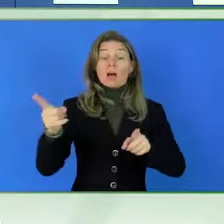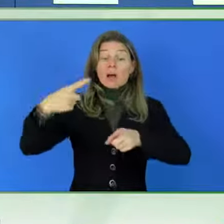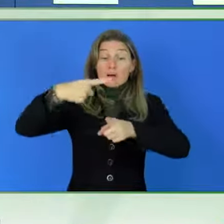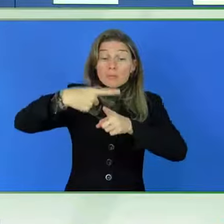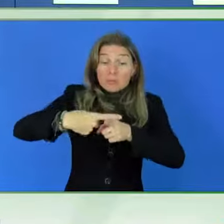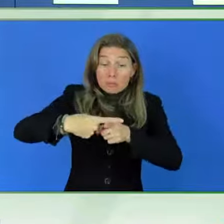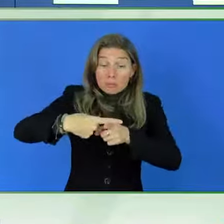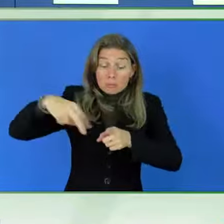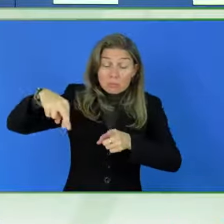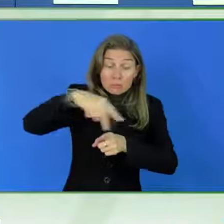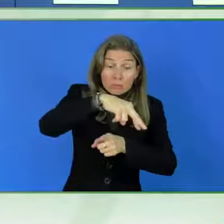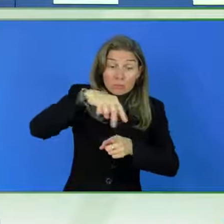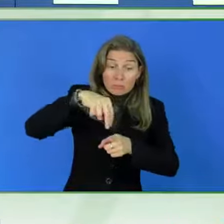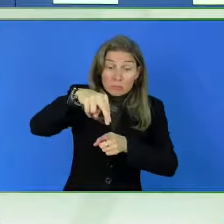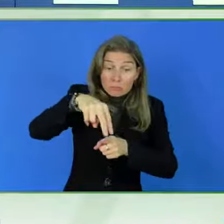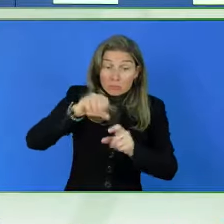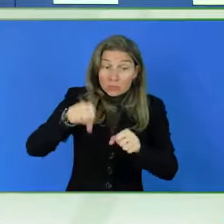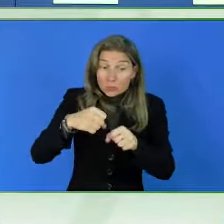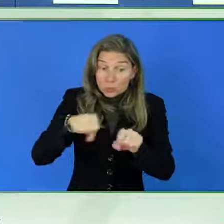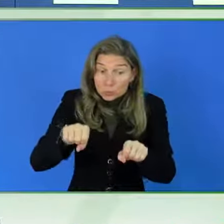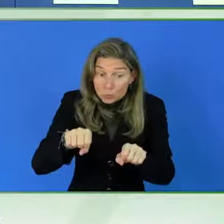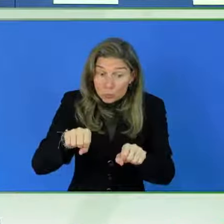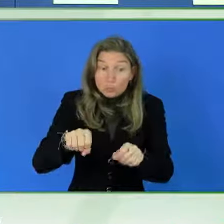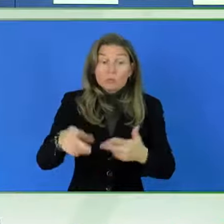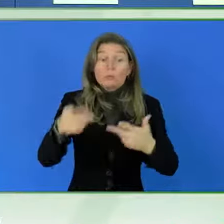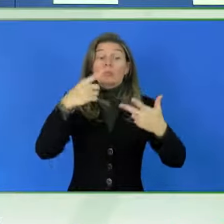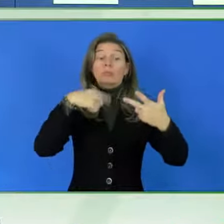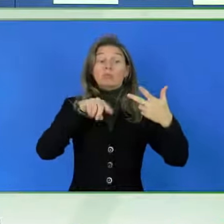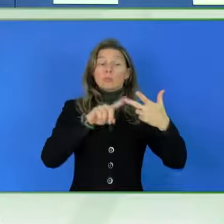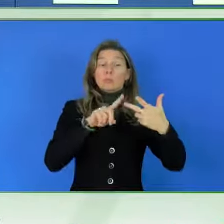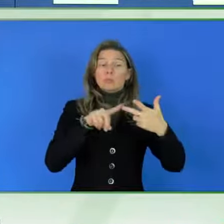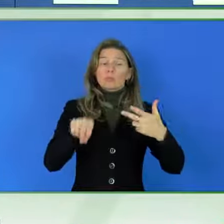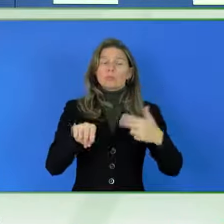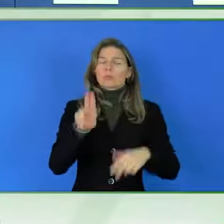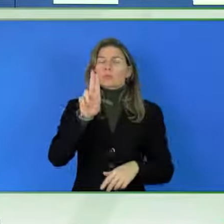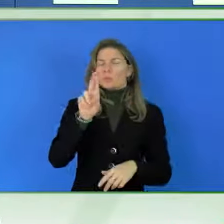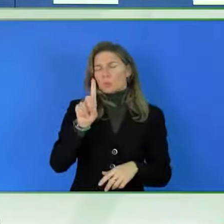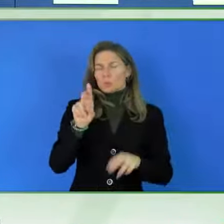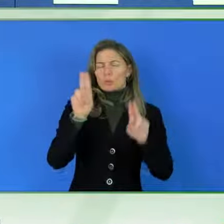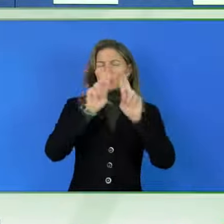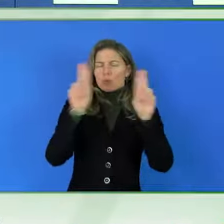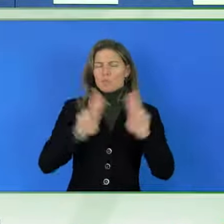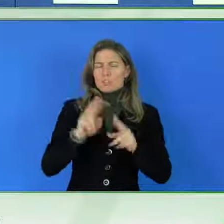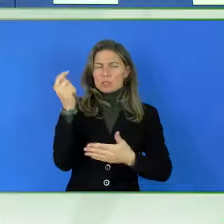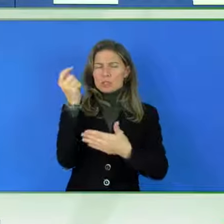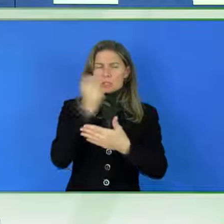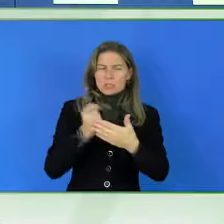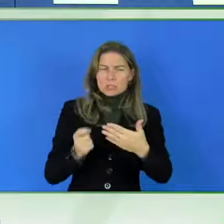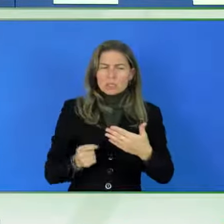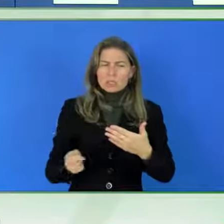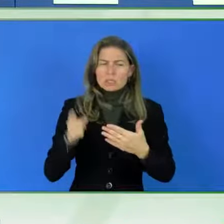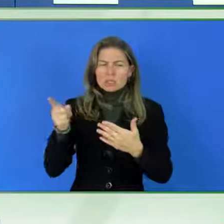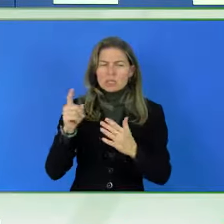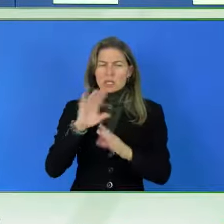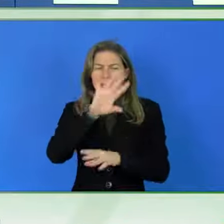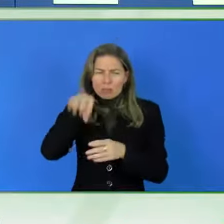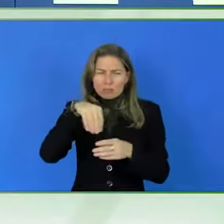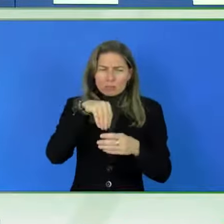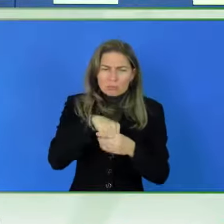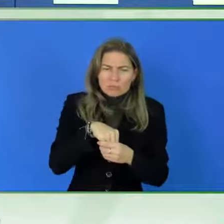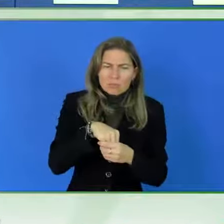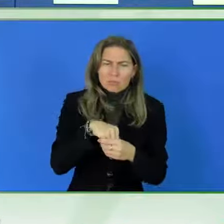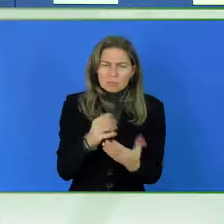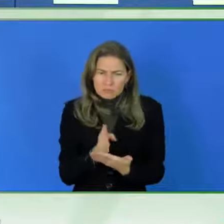design providing comprehensive navigation instructions based on audio, text, pictograms,